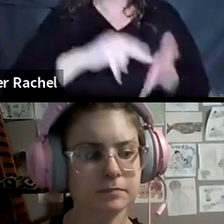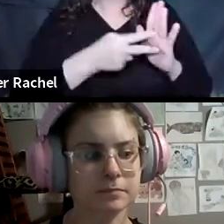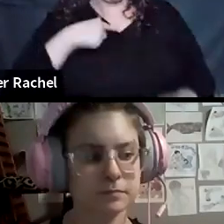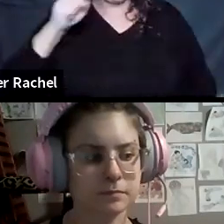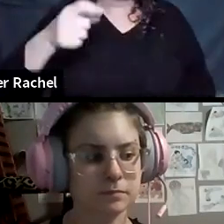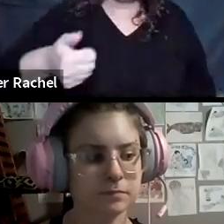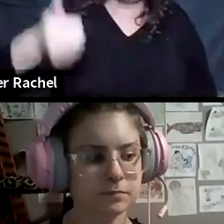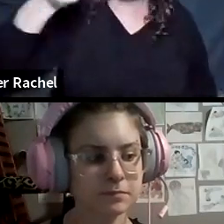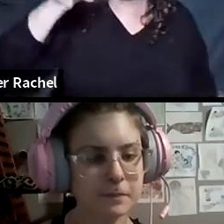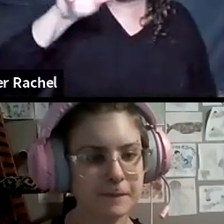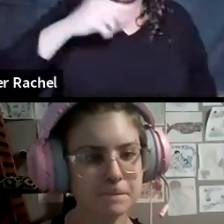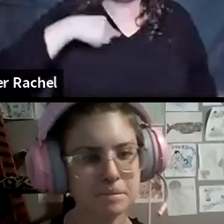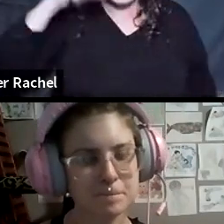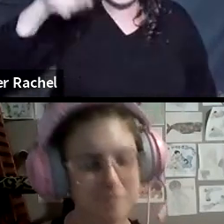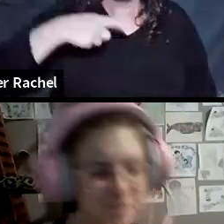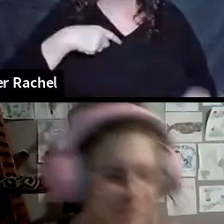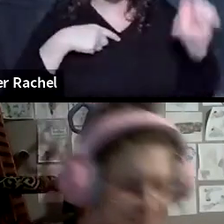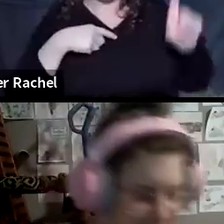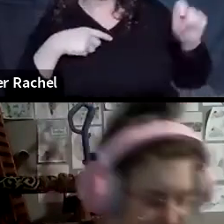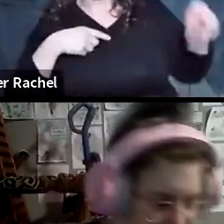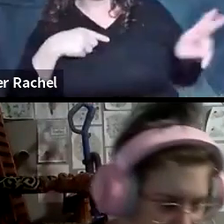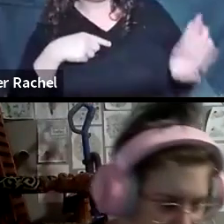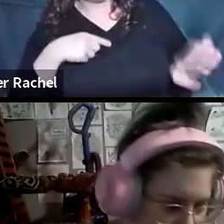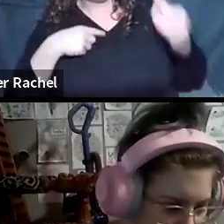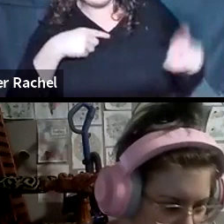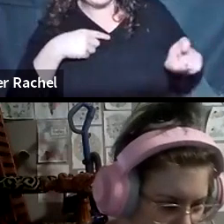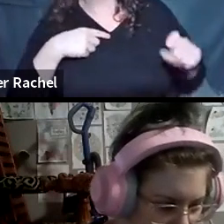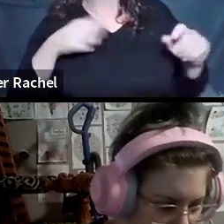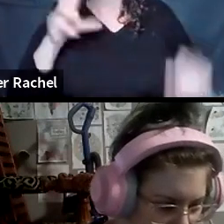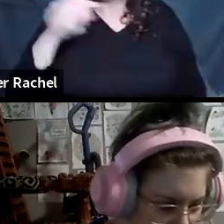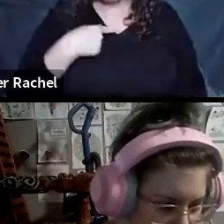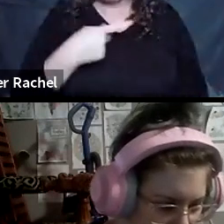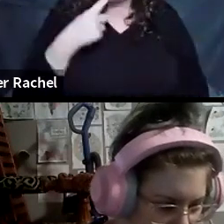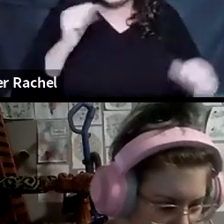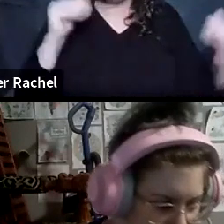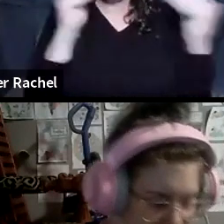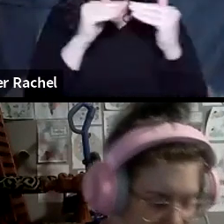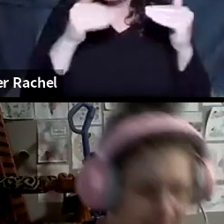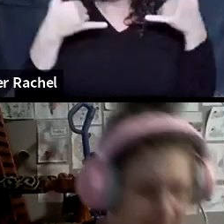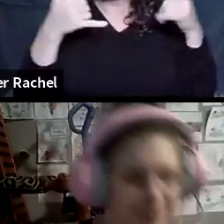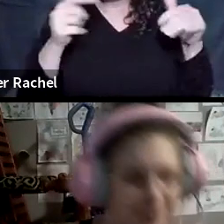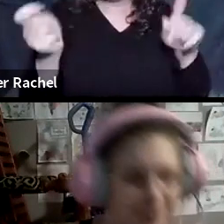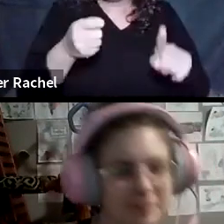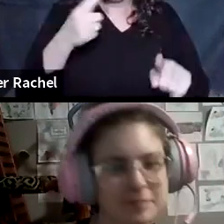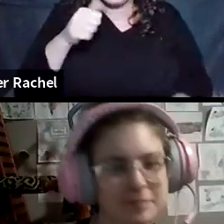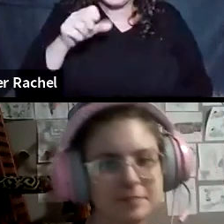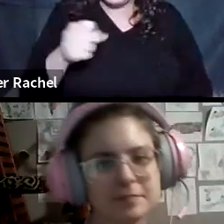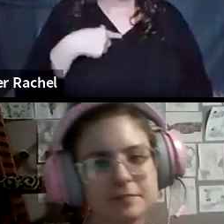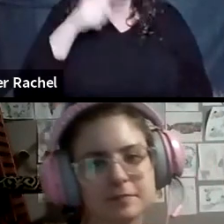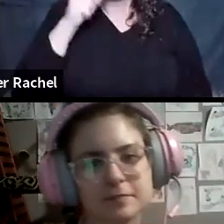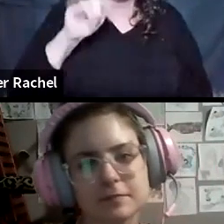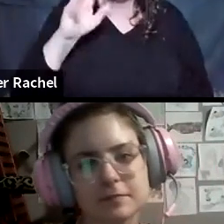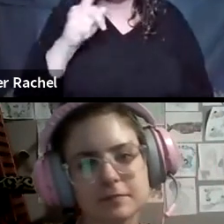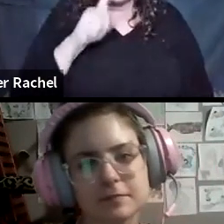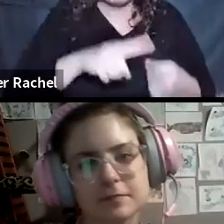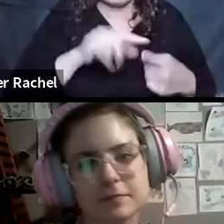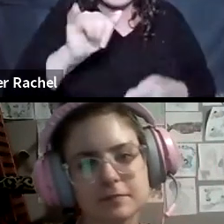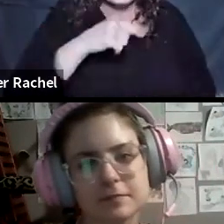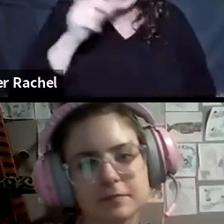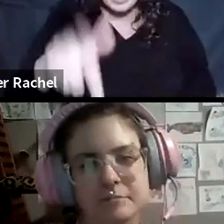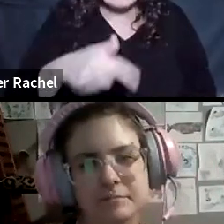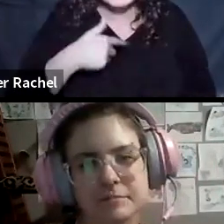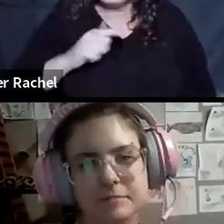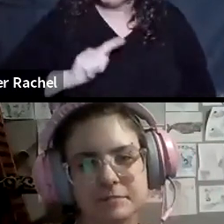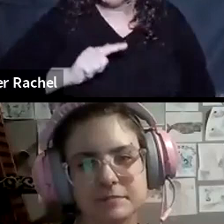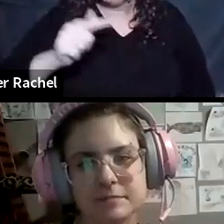can come at this at equals and I can still get my ass beat, but you don't have to be a jerk about it.